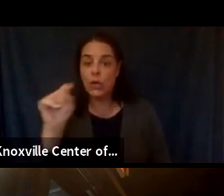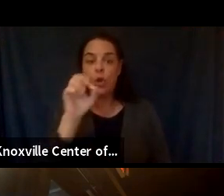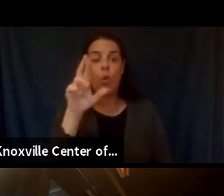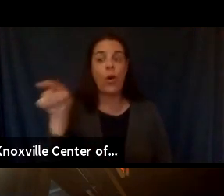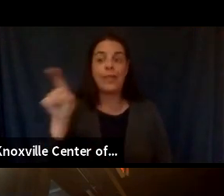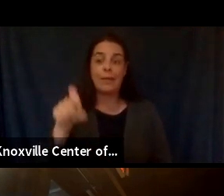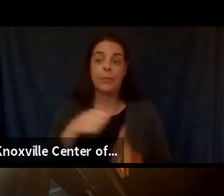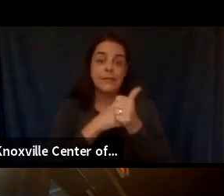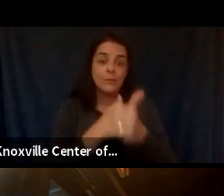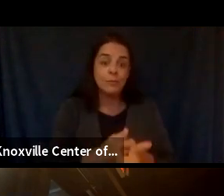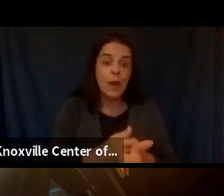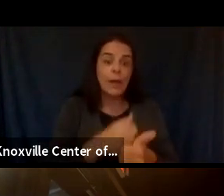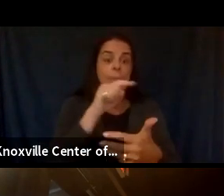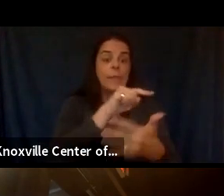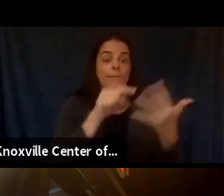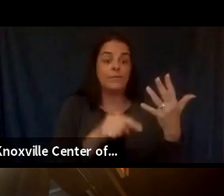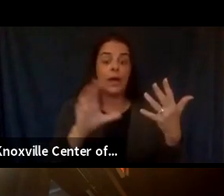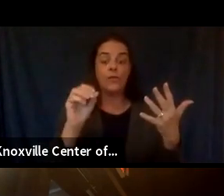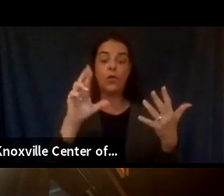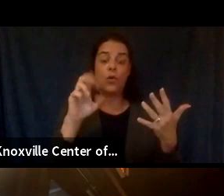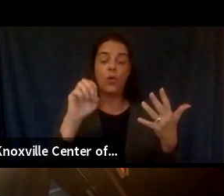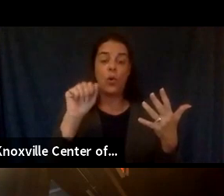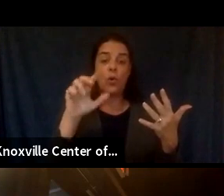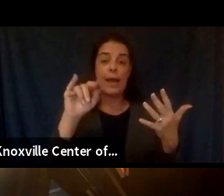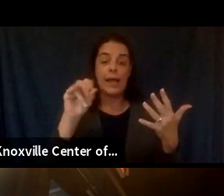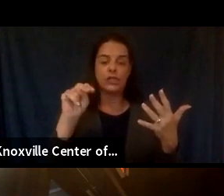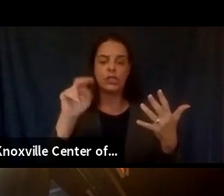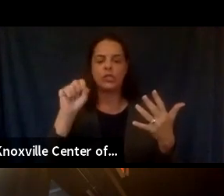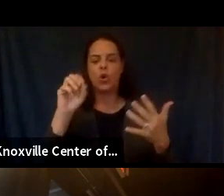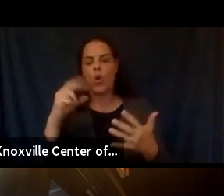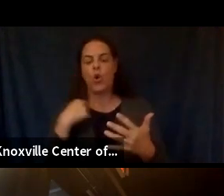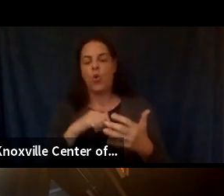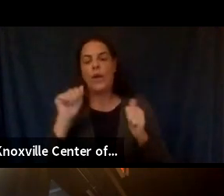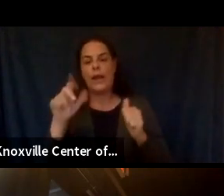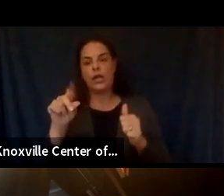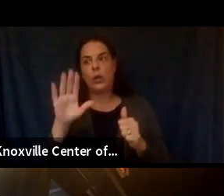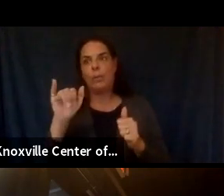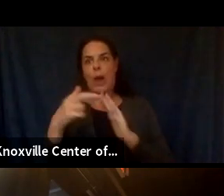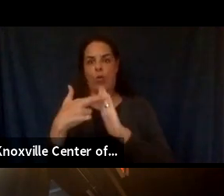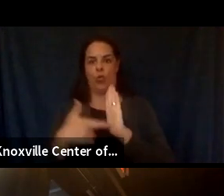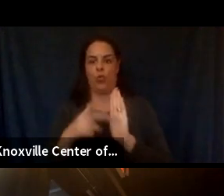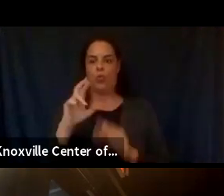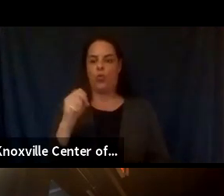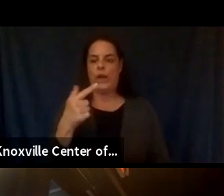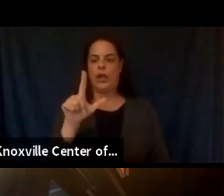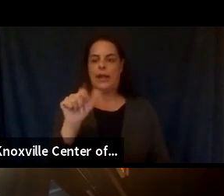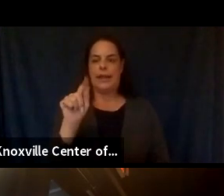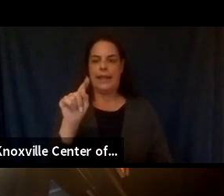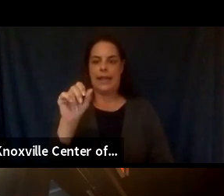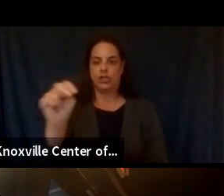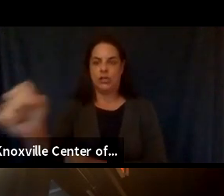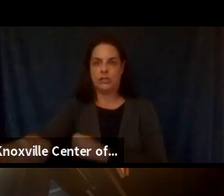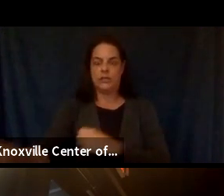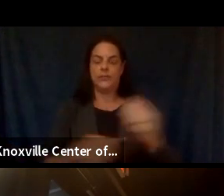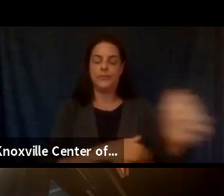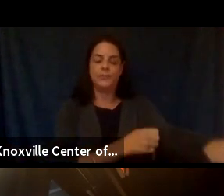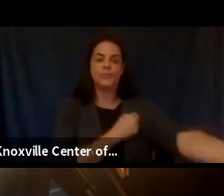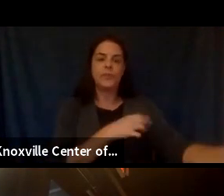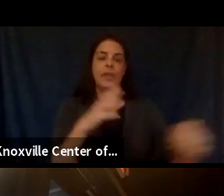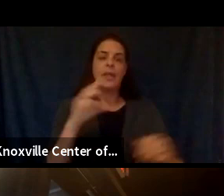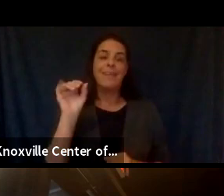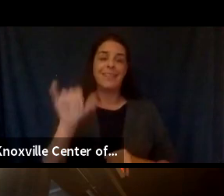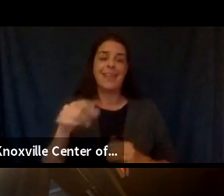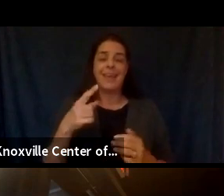core actions, or we can do it by regulation. And regulation is sometimes, as best we try